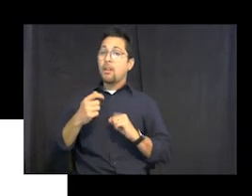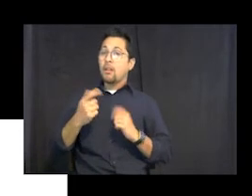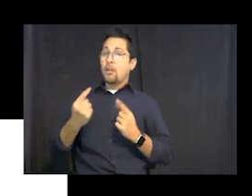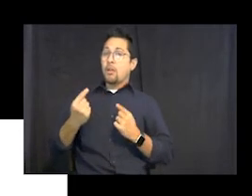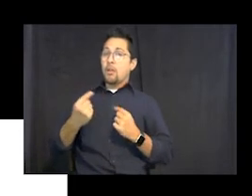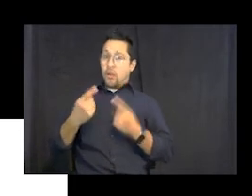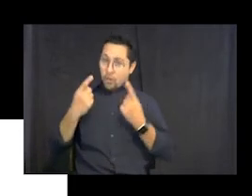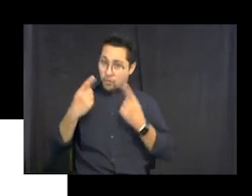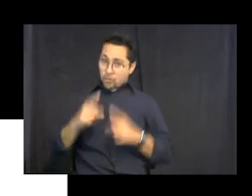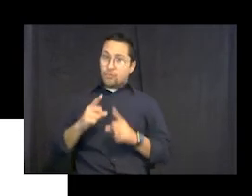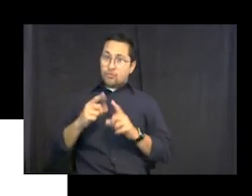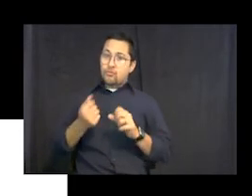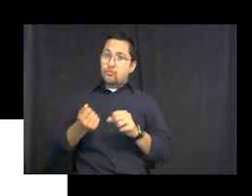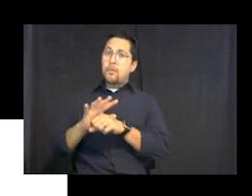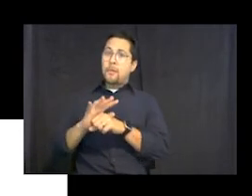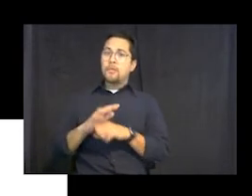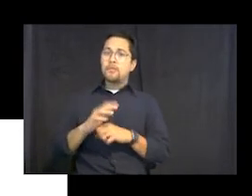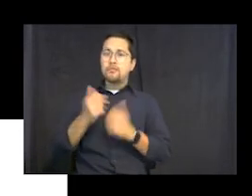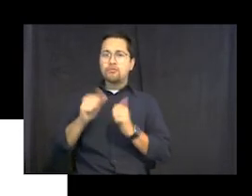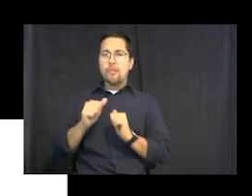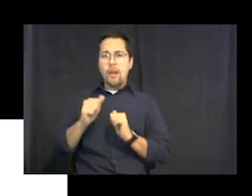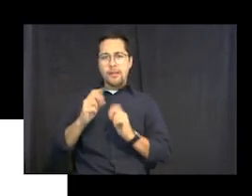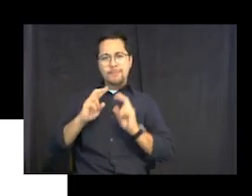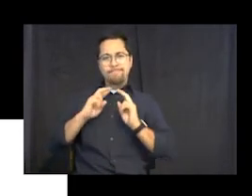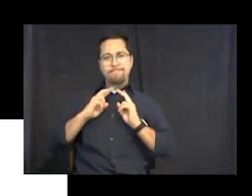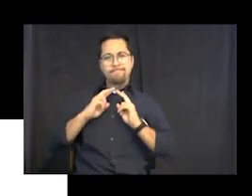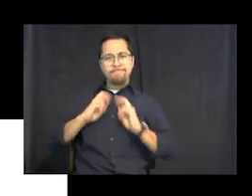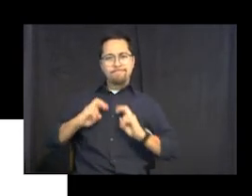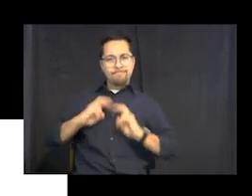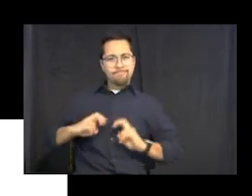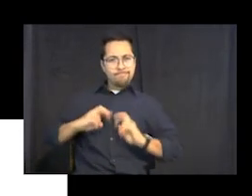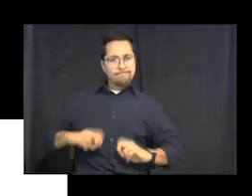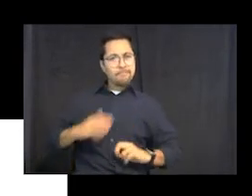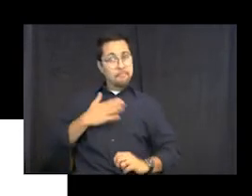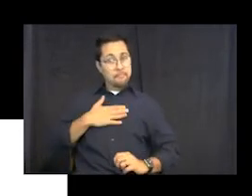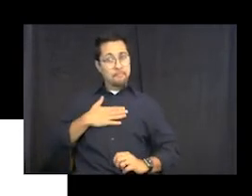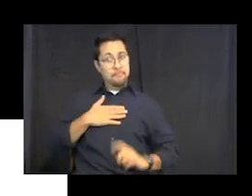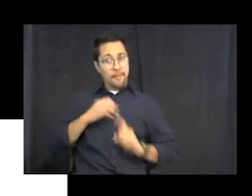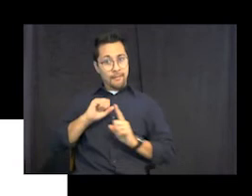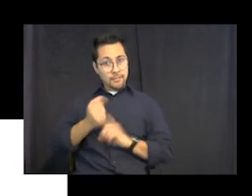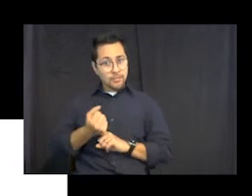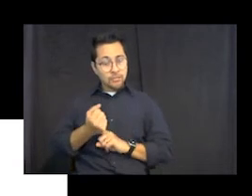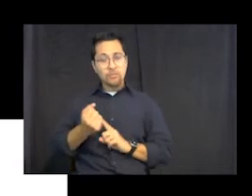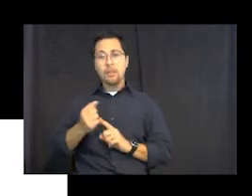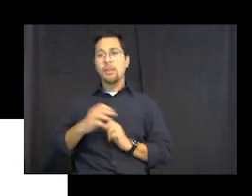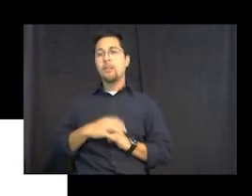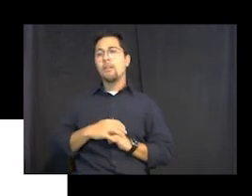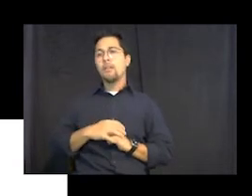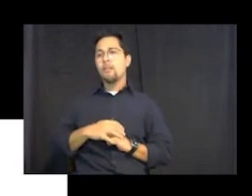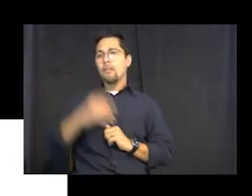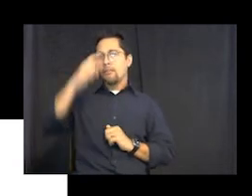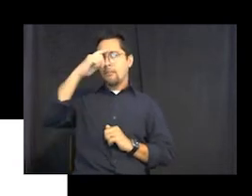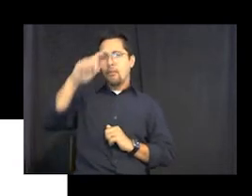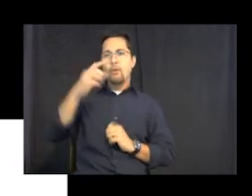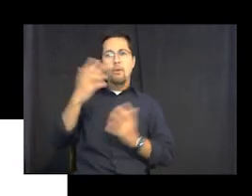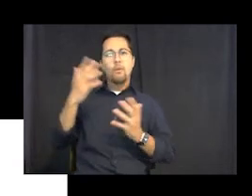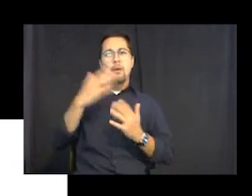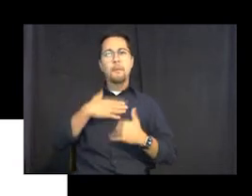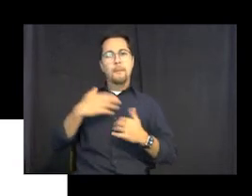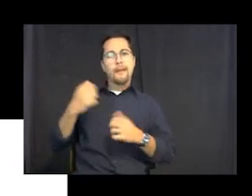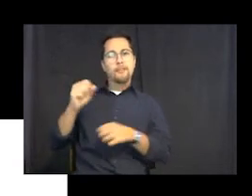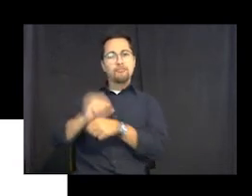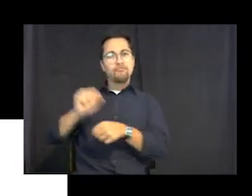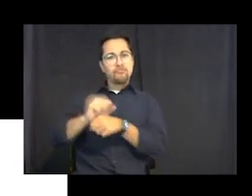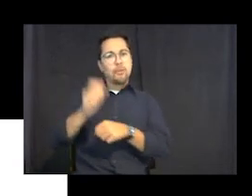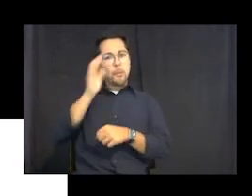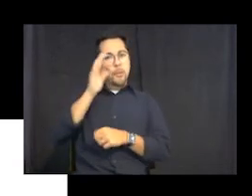during the pandemic was to reevaluate my situation of what my job was going to